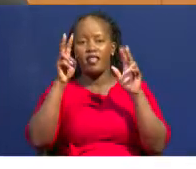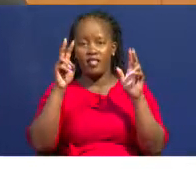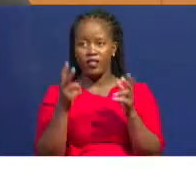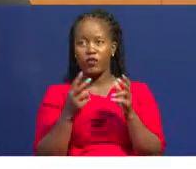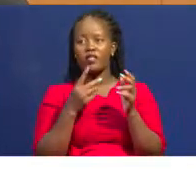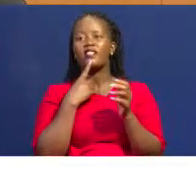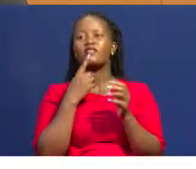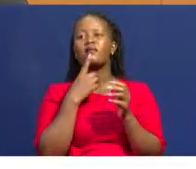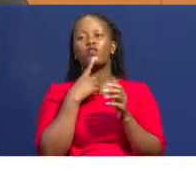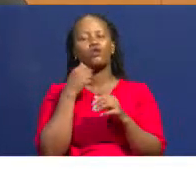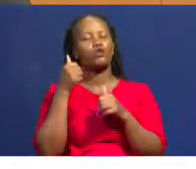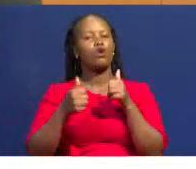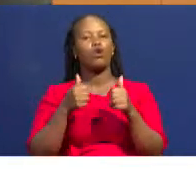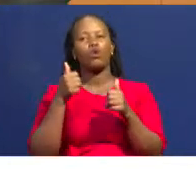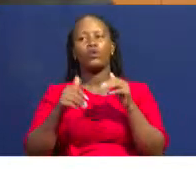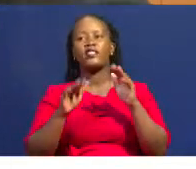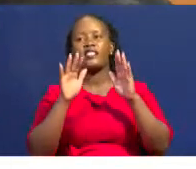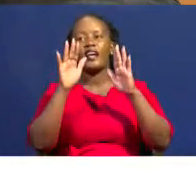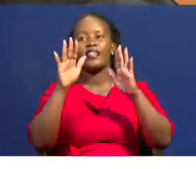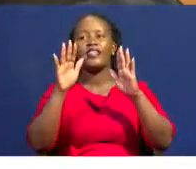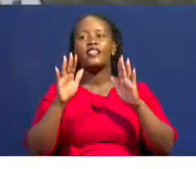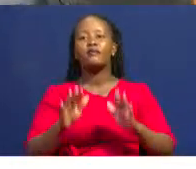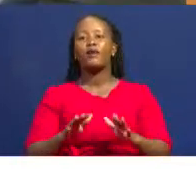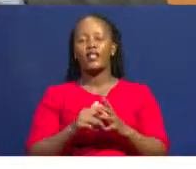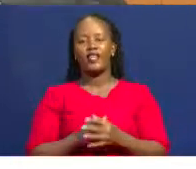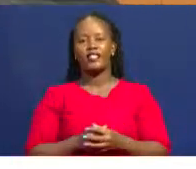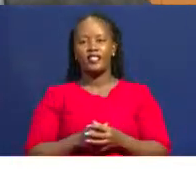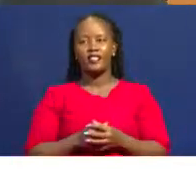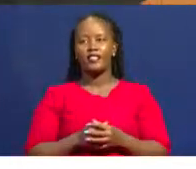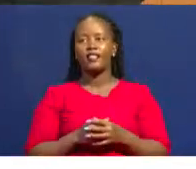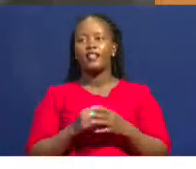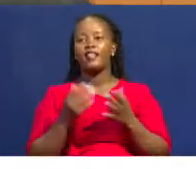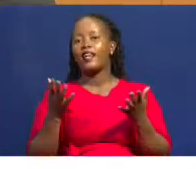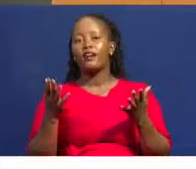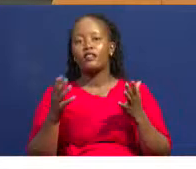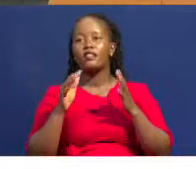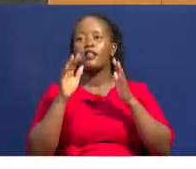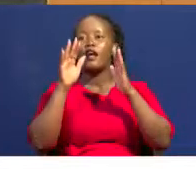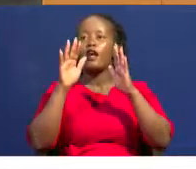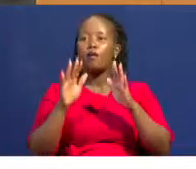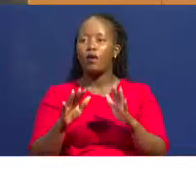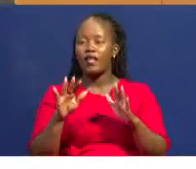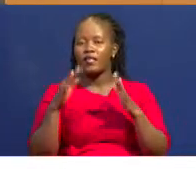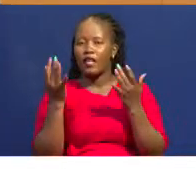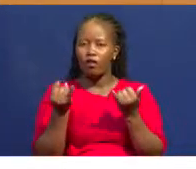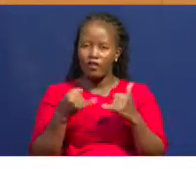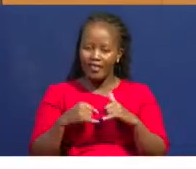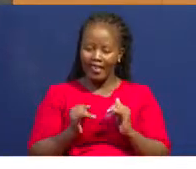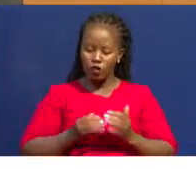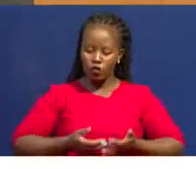here, very patent. It matters. What matters is how he's trying to bring it.